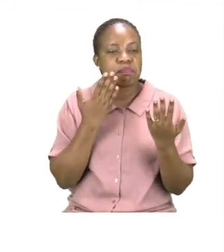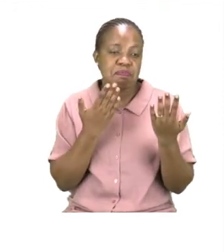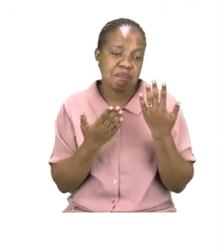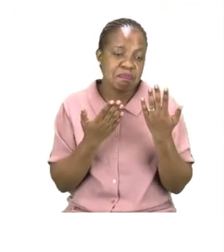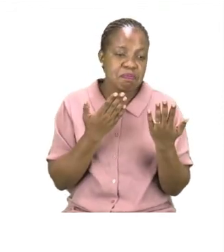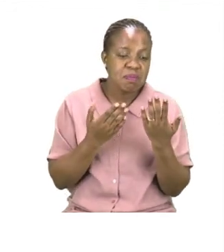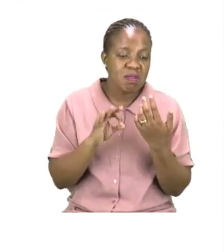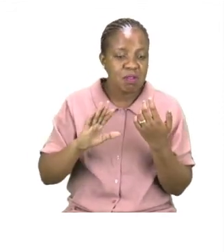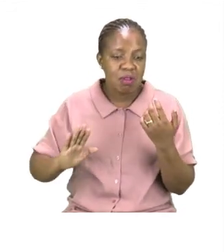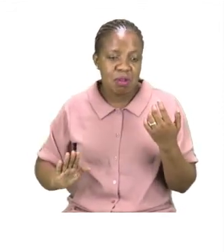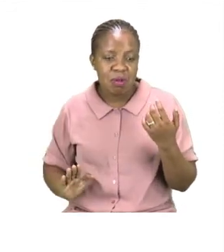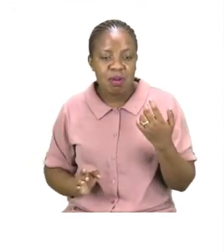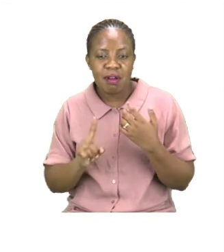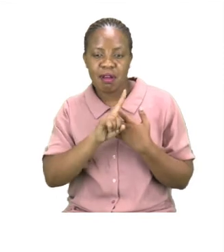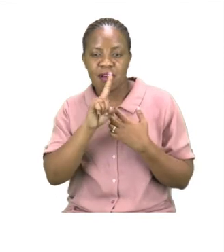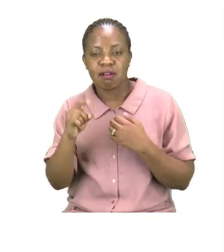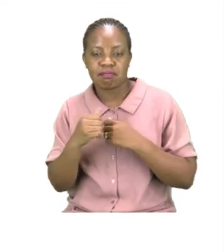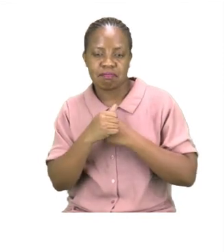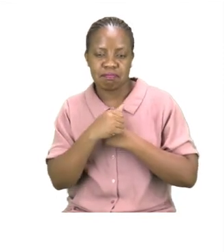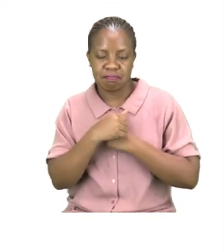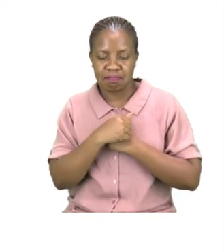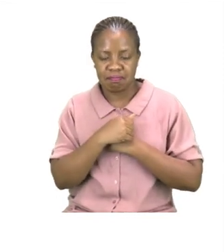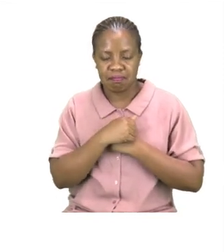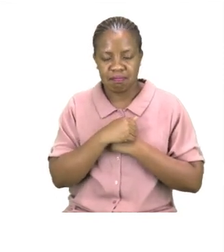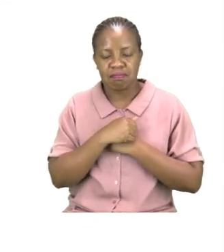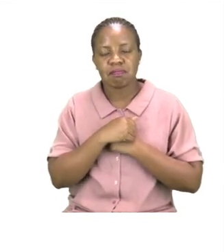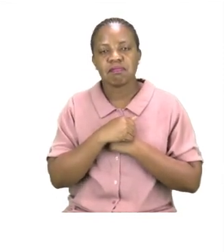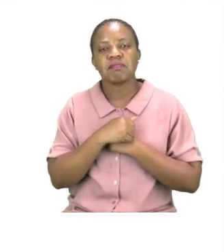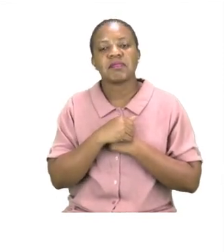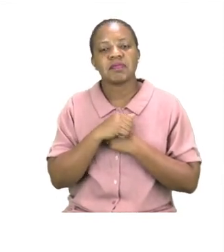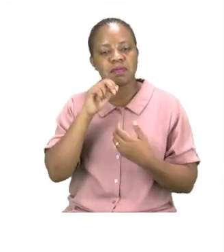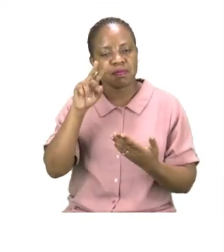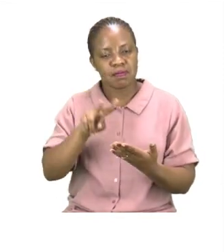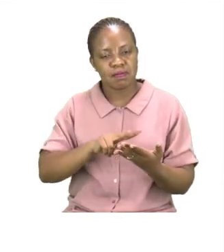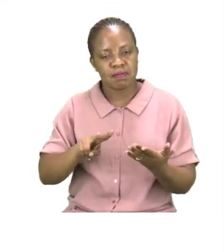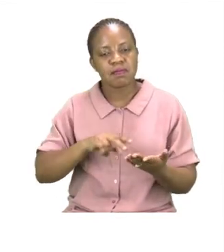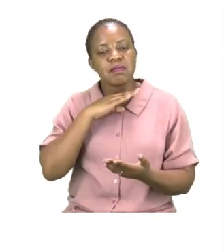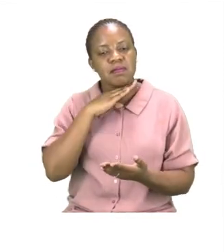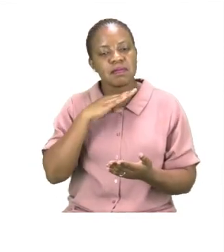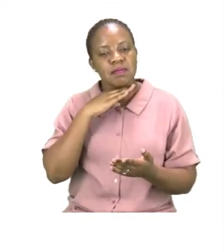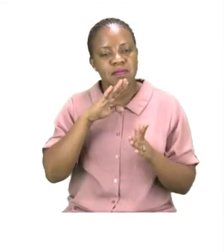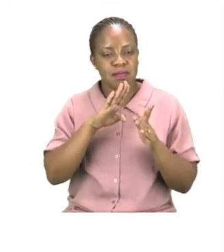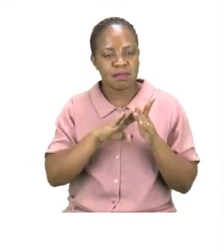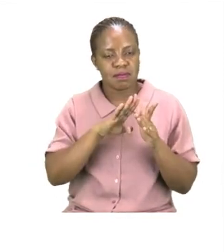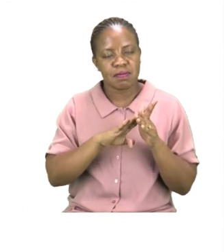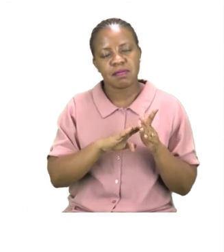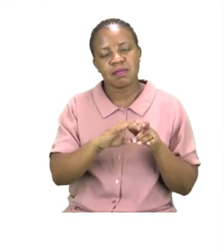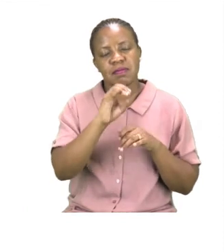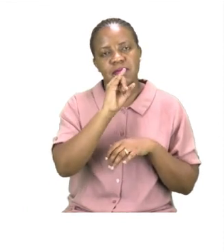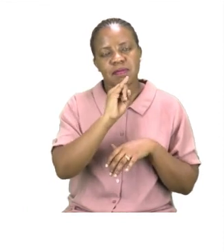Isaac and this part of his life. Please pay attention to all the lines